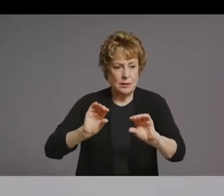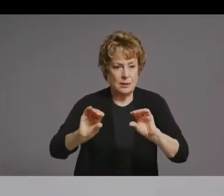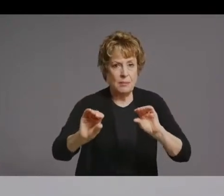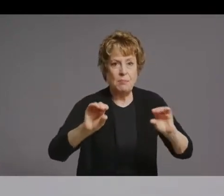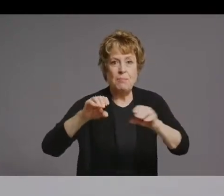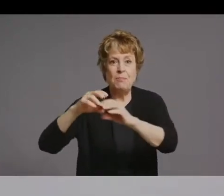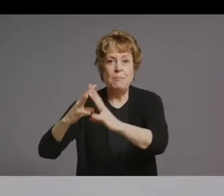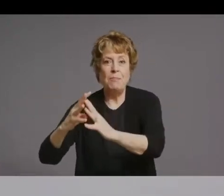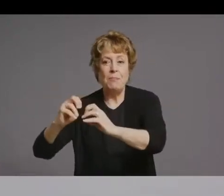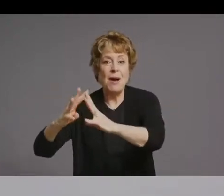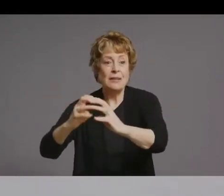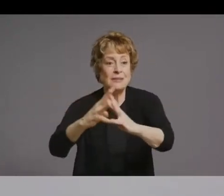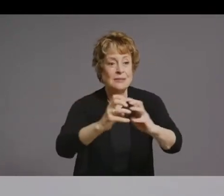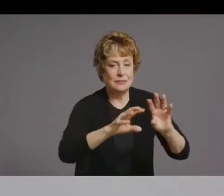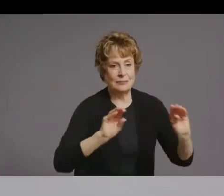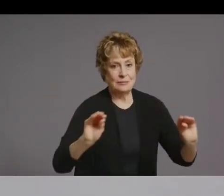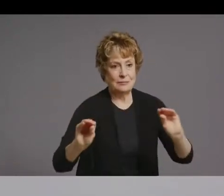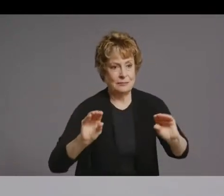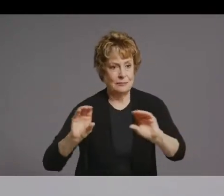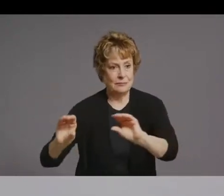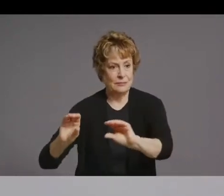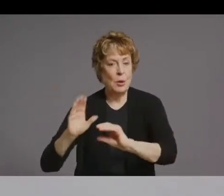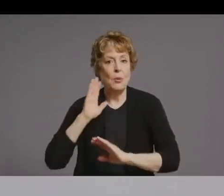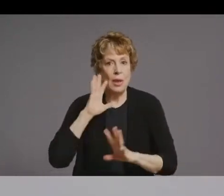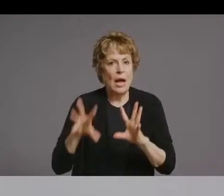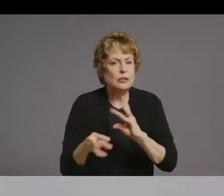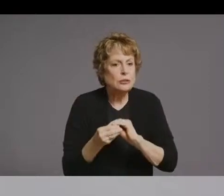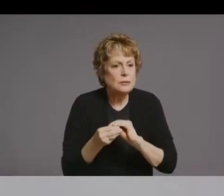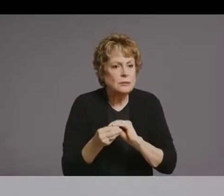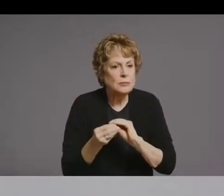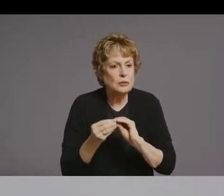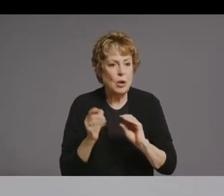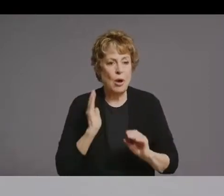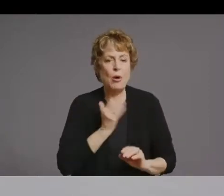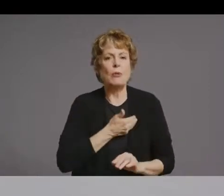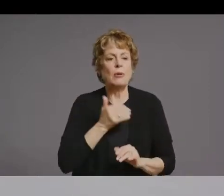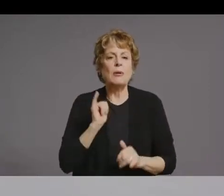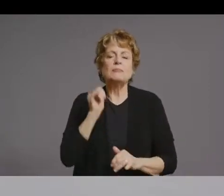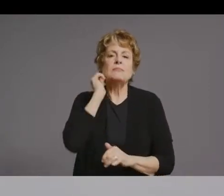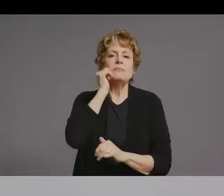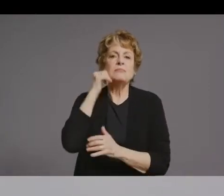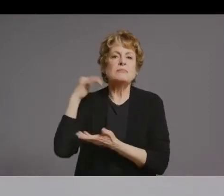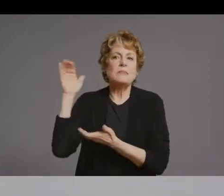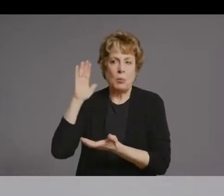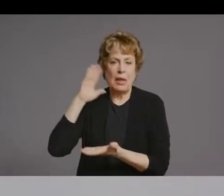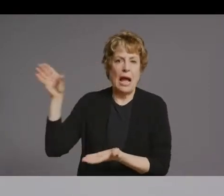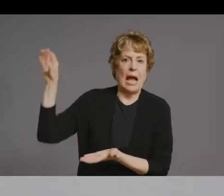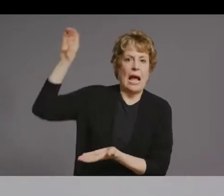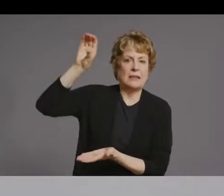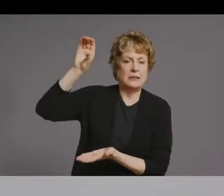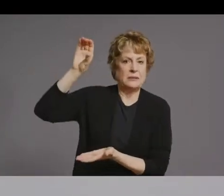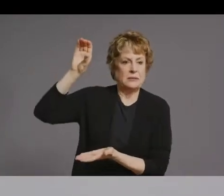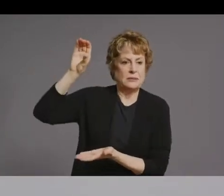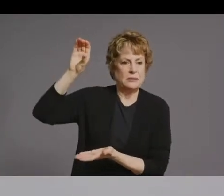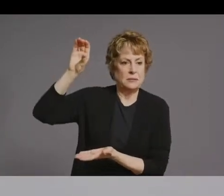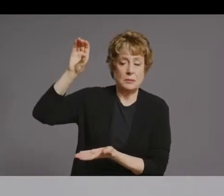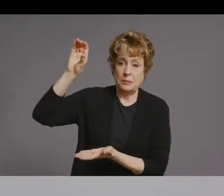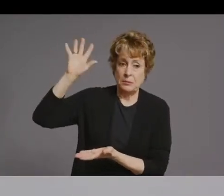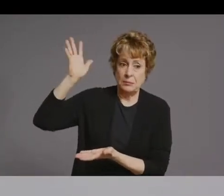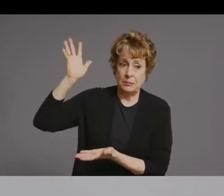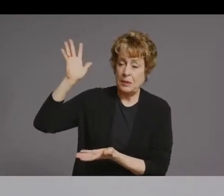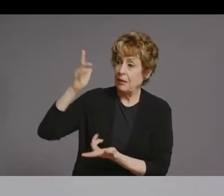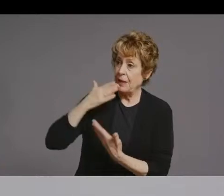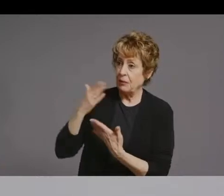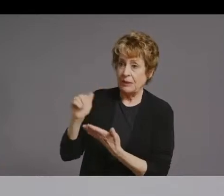additional vaccine is what we're told to those sites. Very well. I think that's it for me. Thank you. Thank you, Peter.